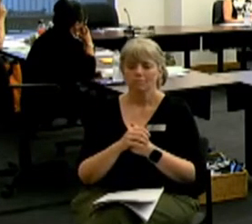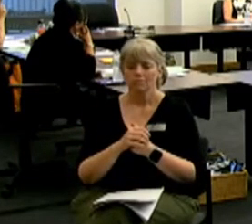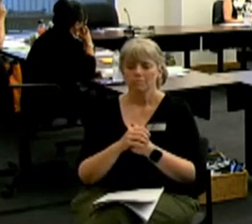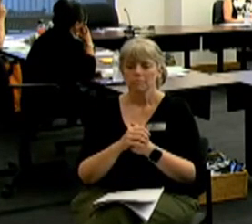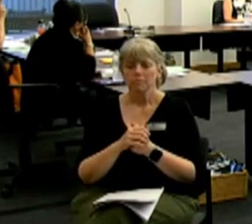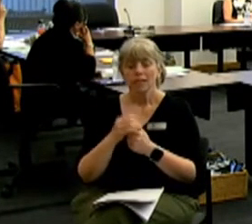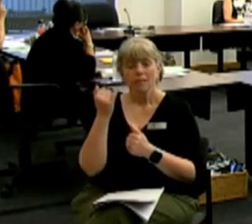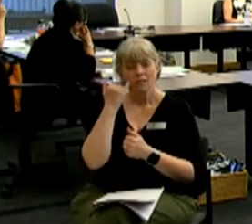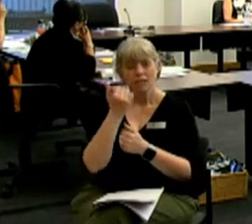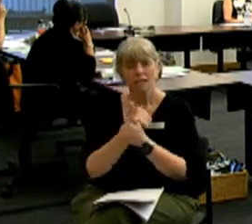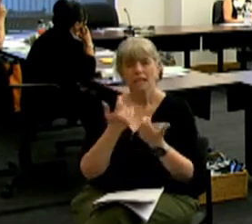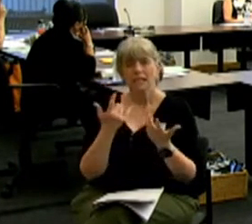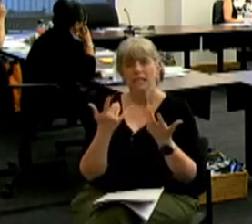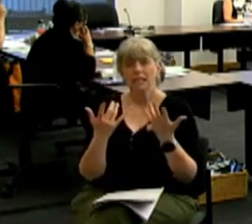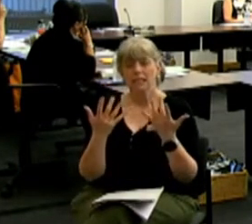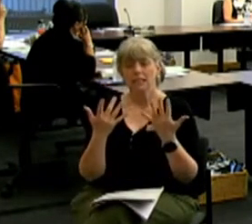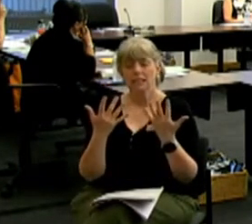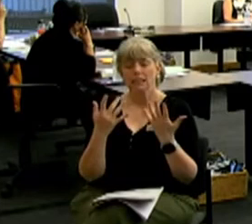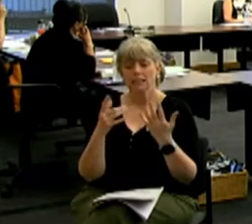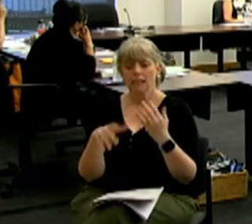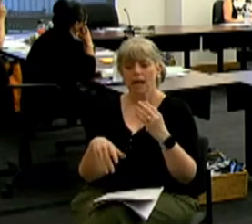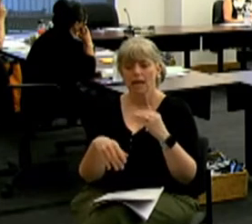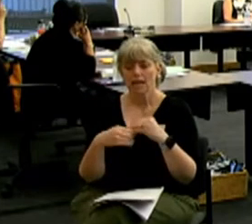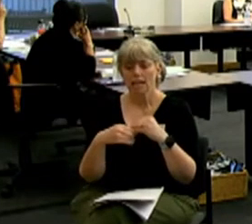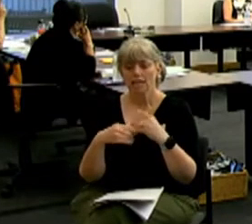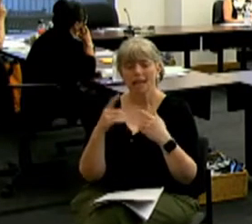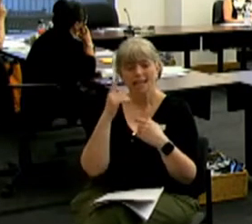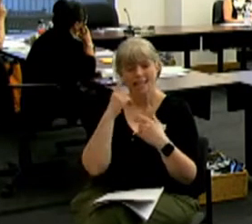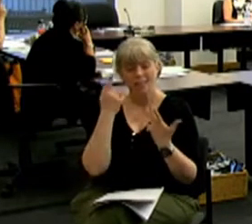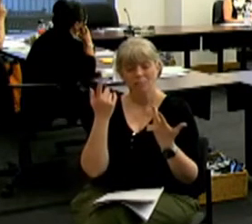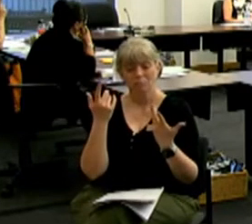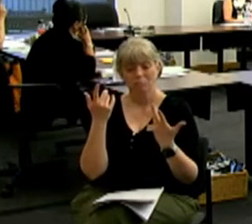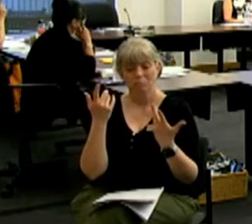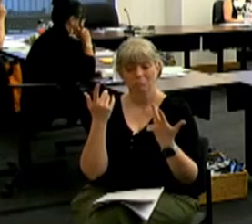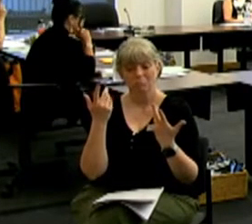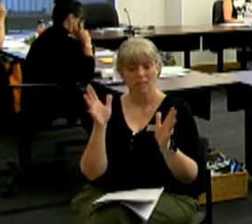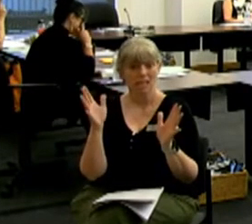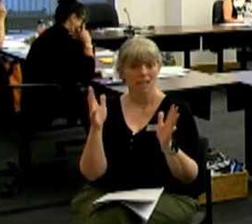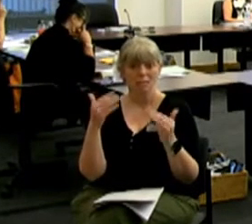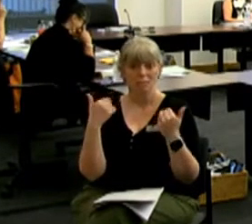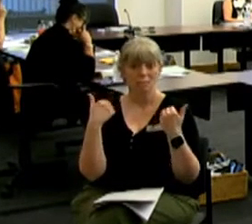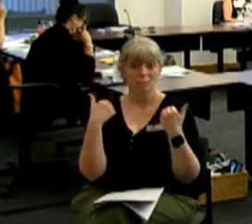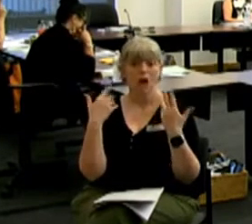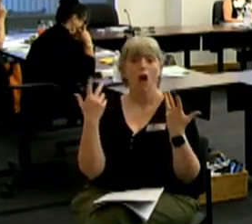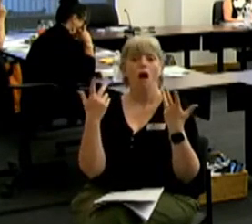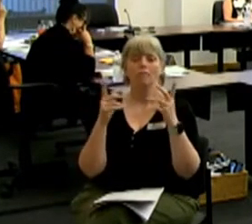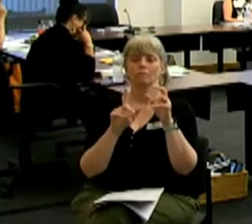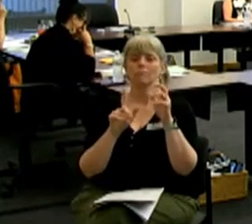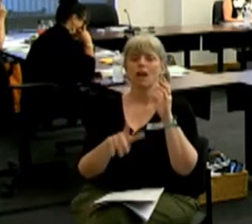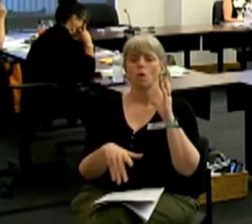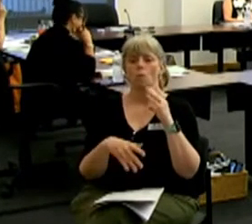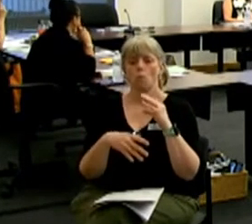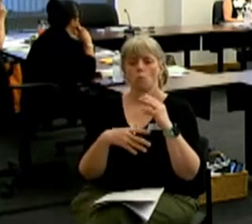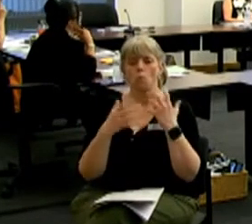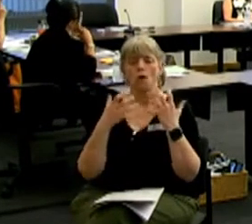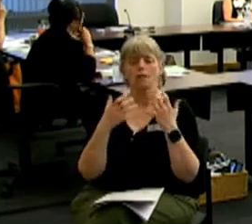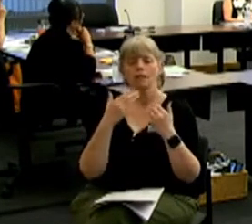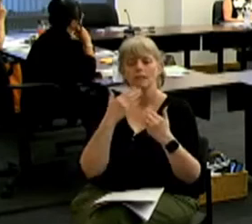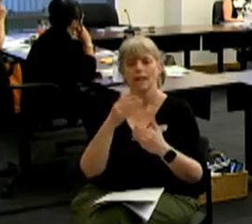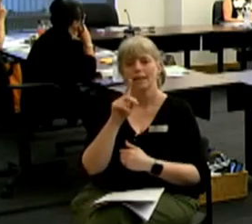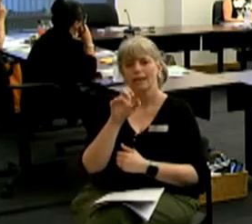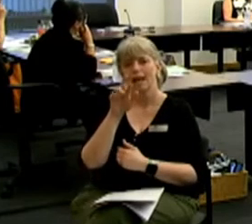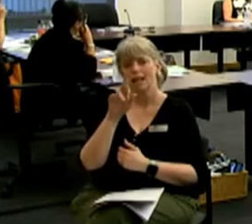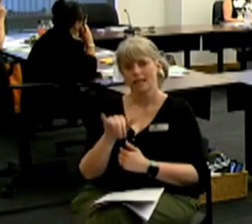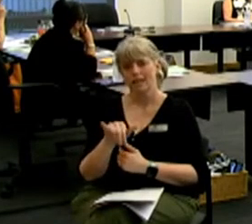let's see if there's anything else. Actually, I think that's all I did want to thank